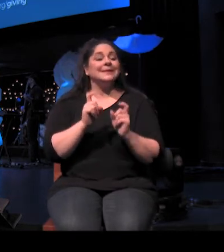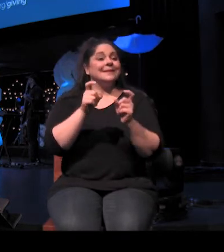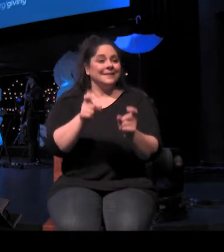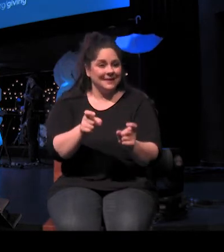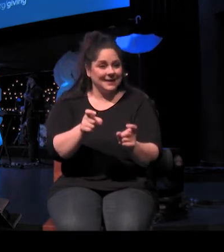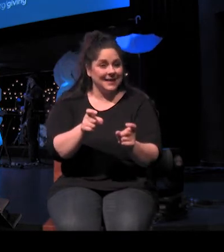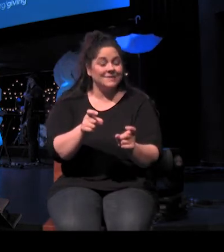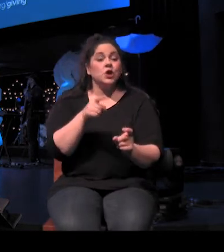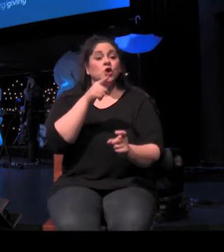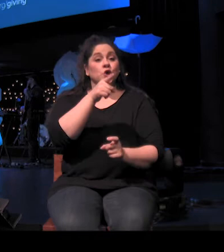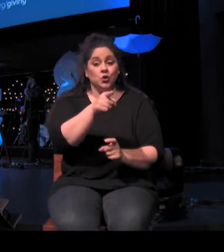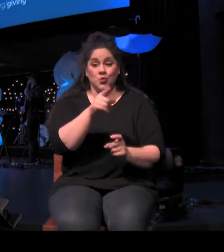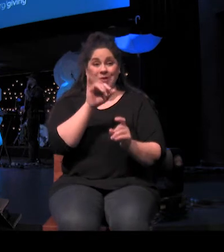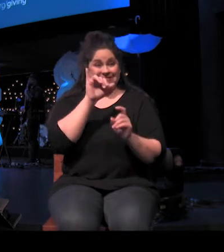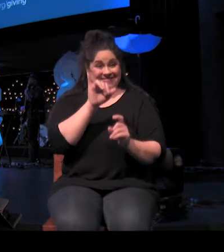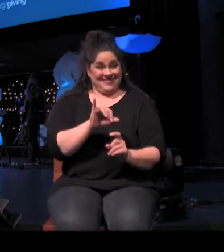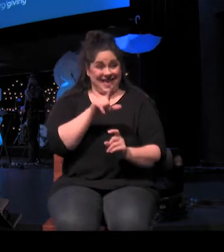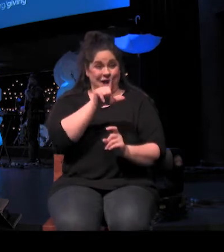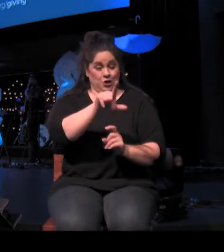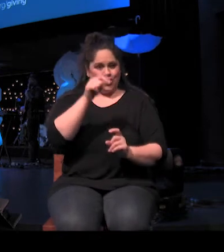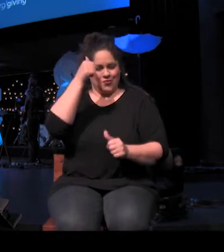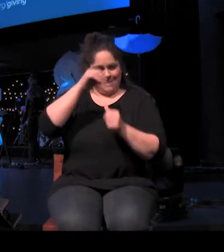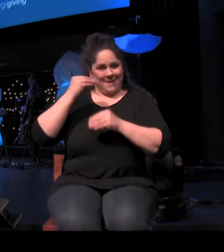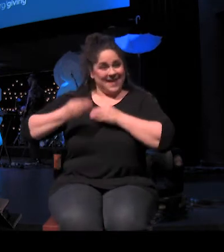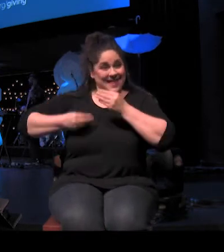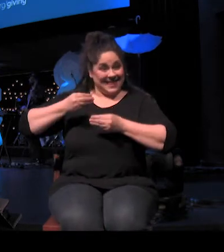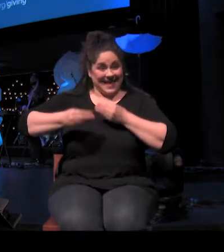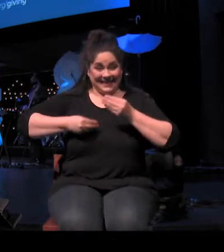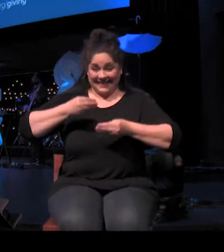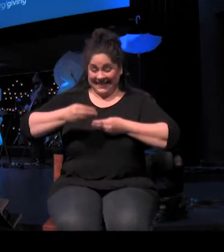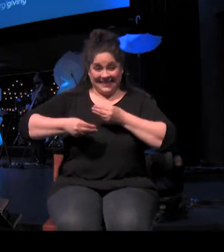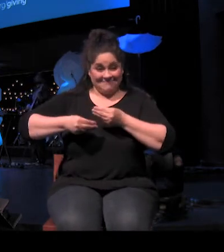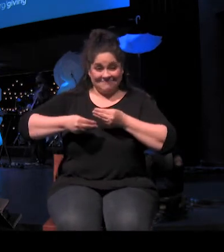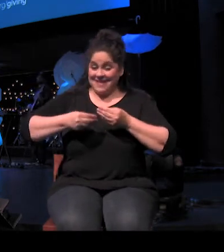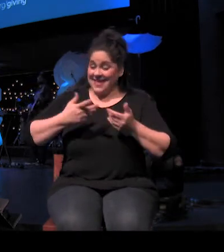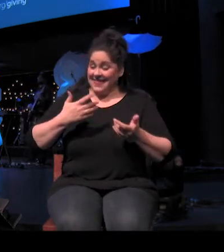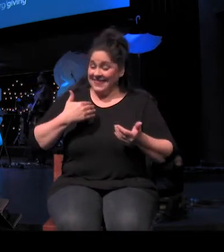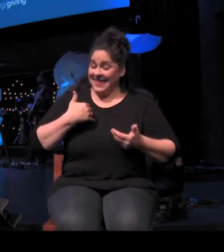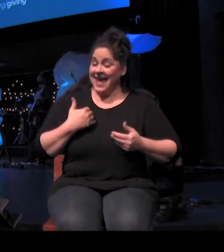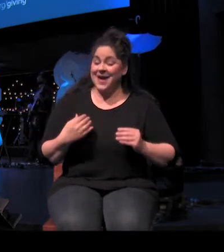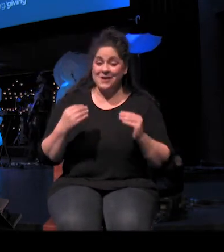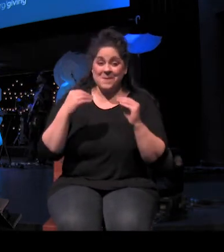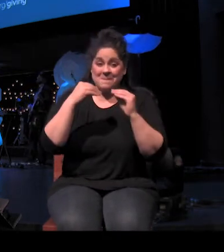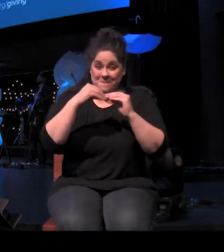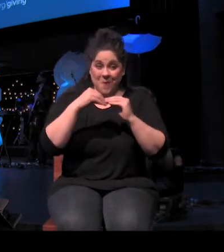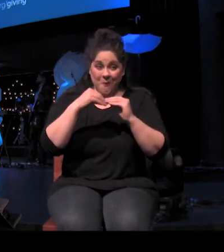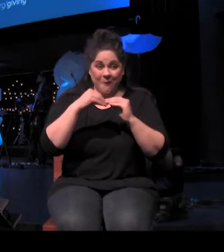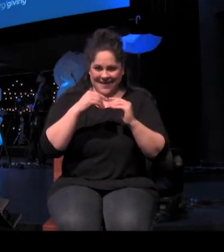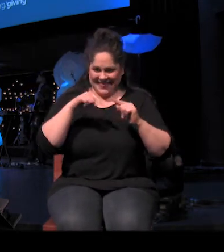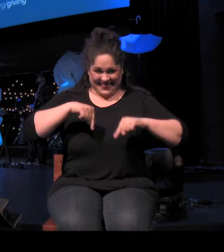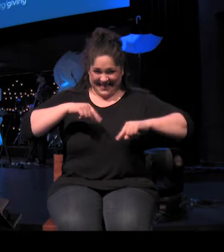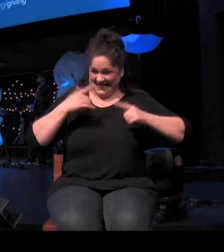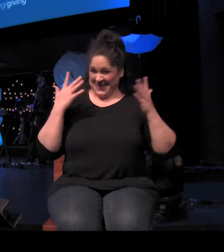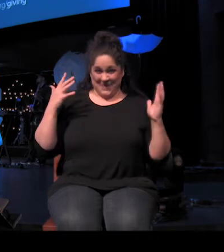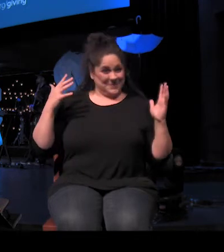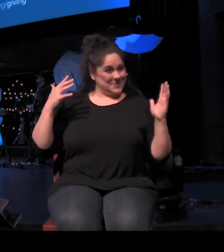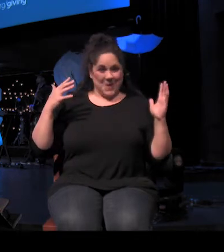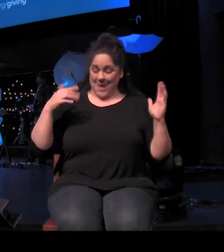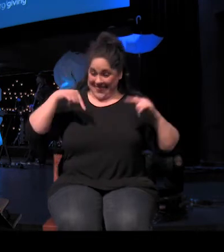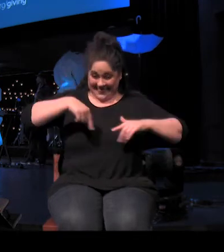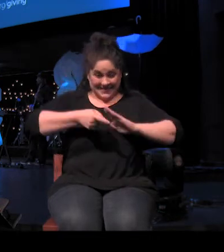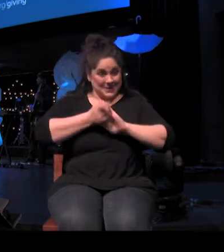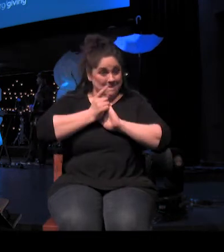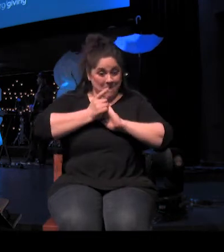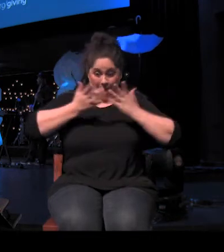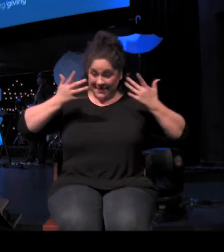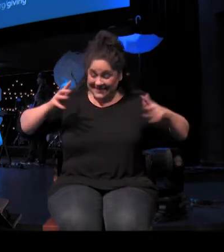opportunity to sow a seed and leave a legacy, because guess what? This isn't it. There's more. And And that's good news. This moment isn't it,